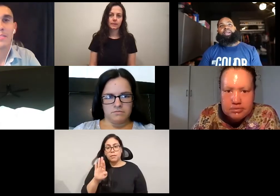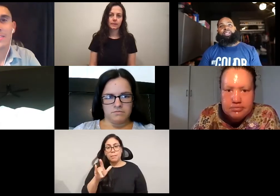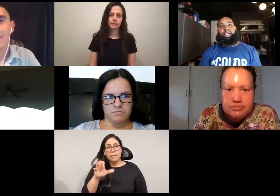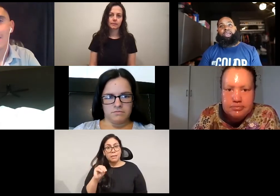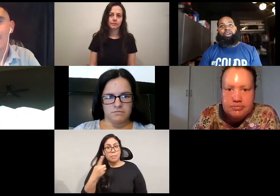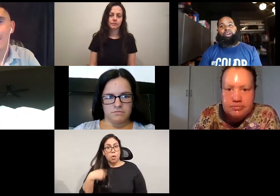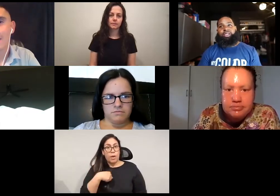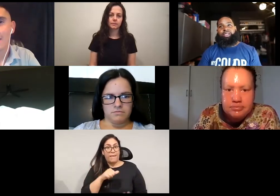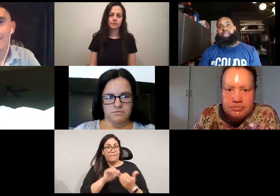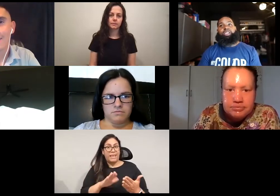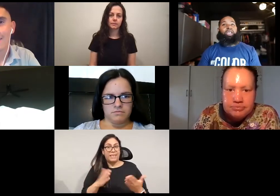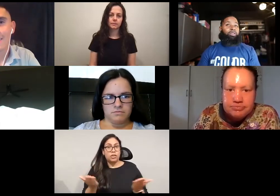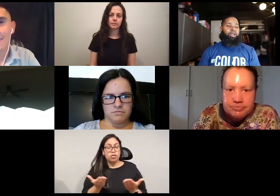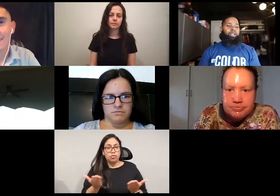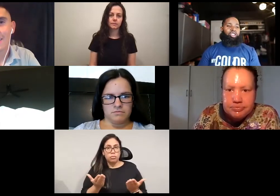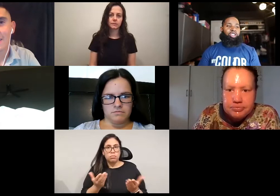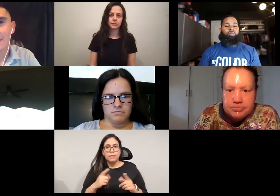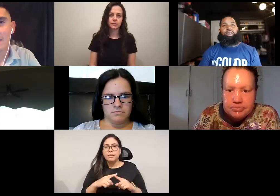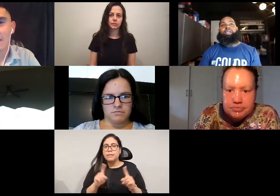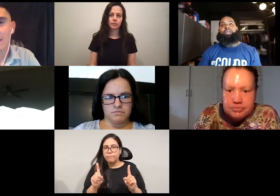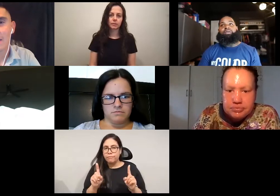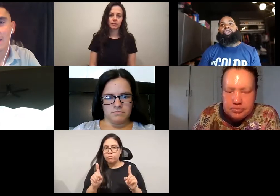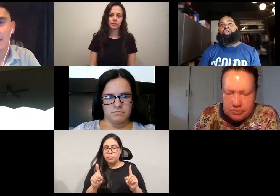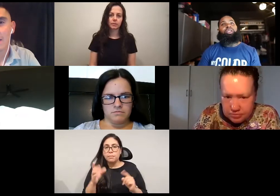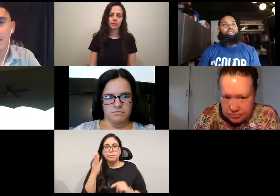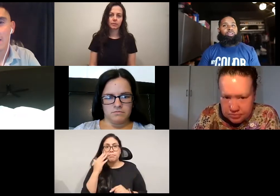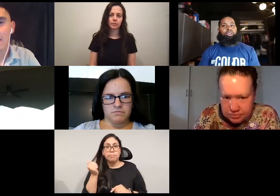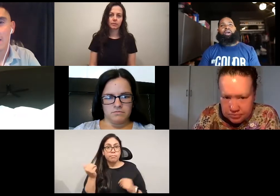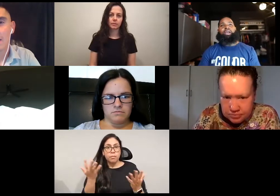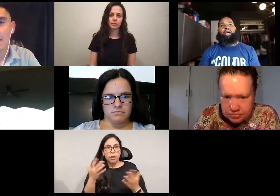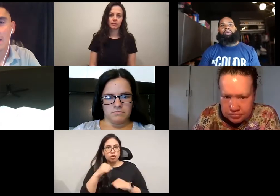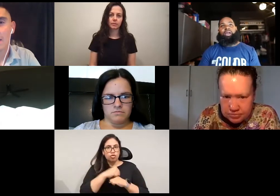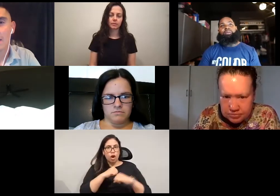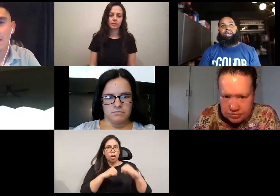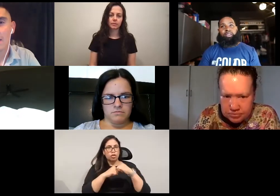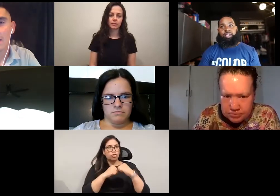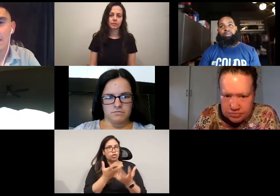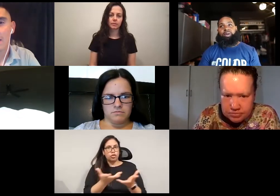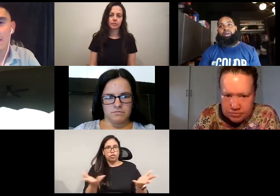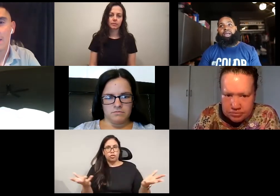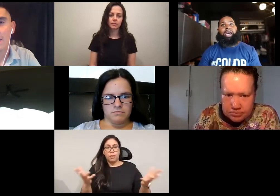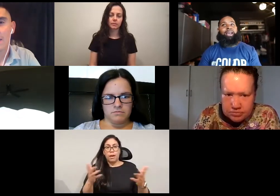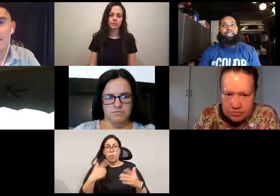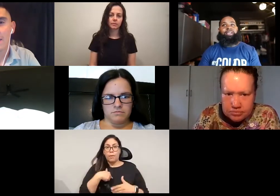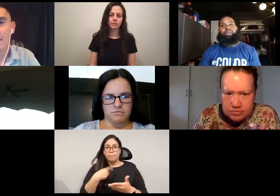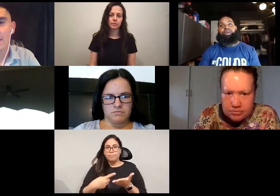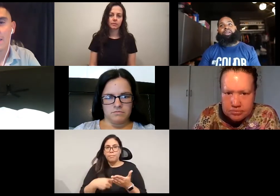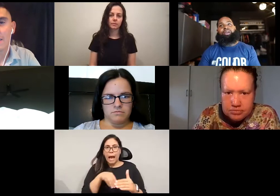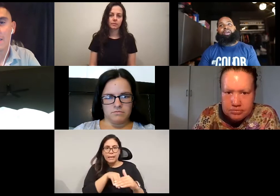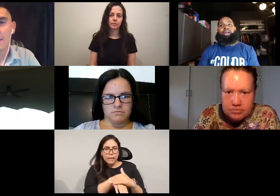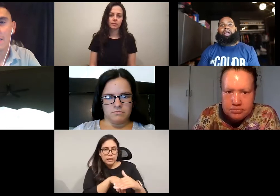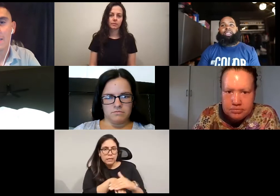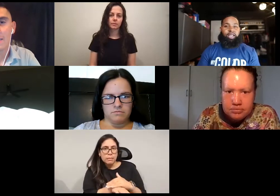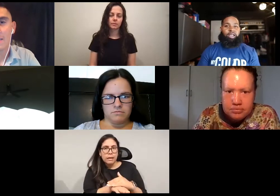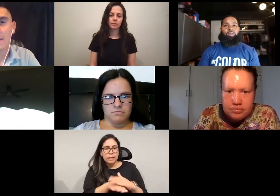we face here is different, just because of the structures, right? How we talked about accessibility and access